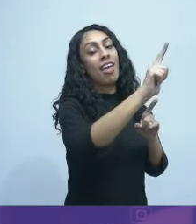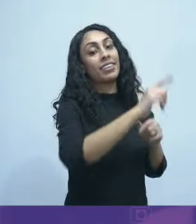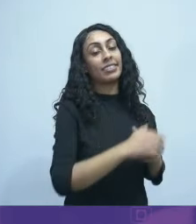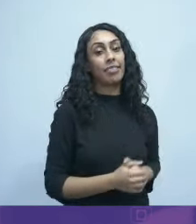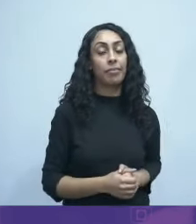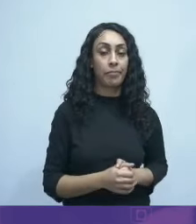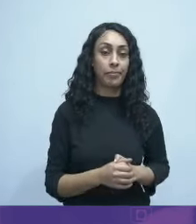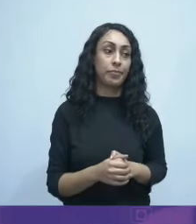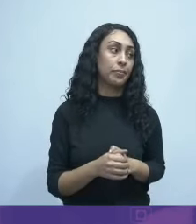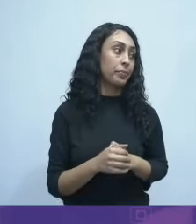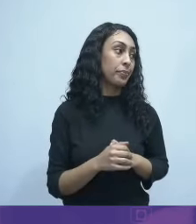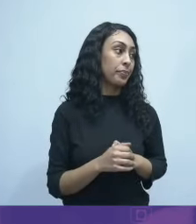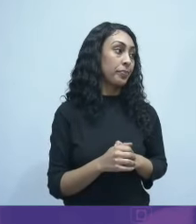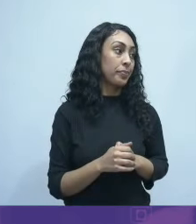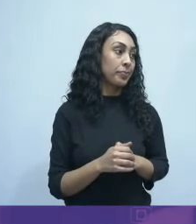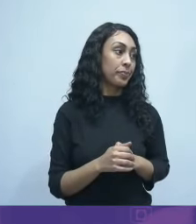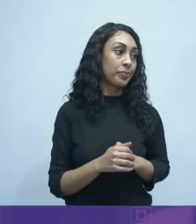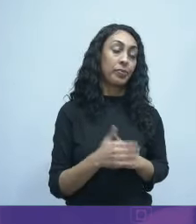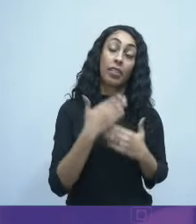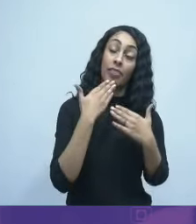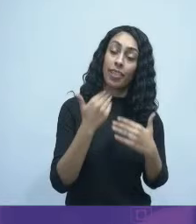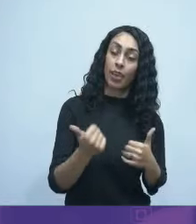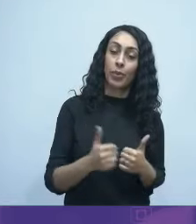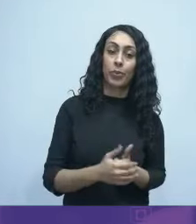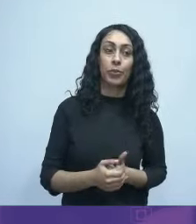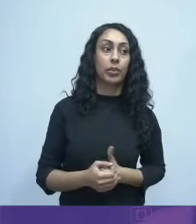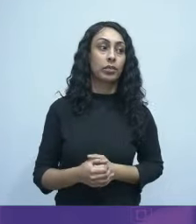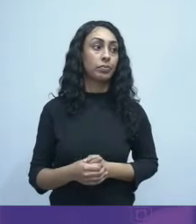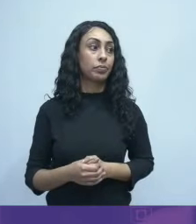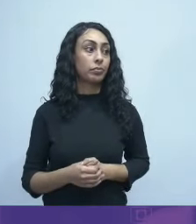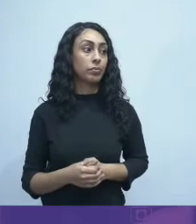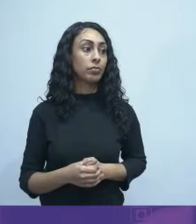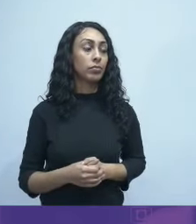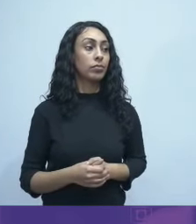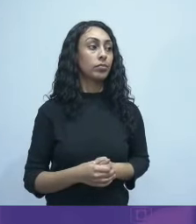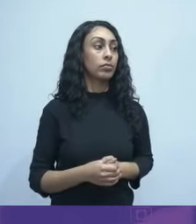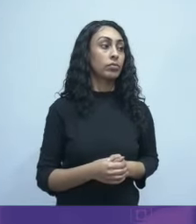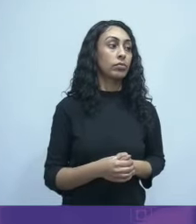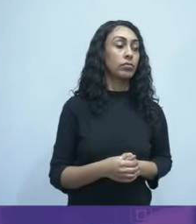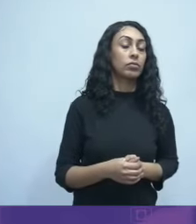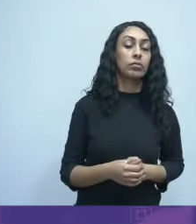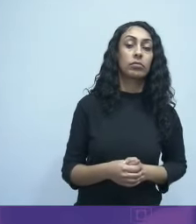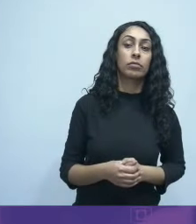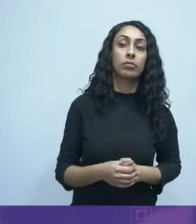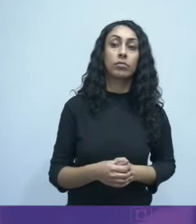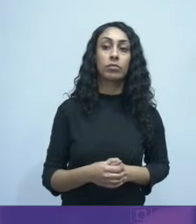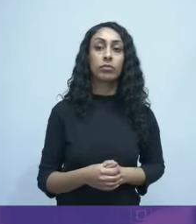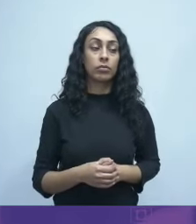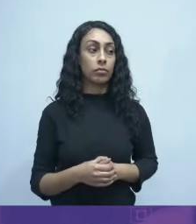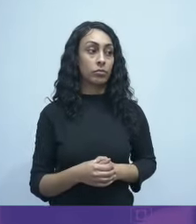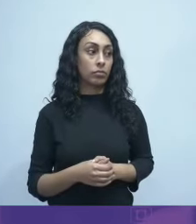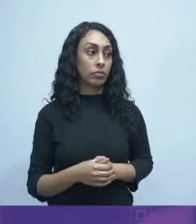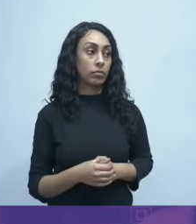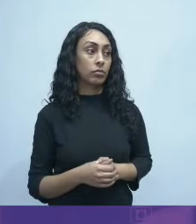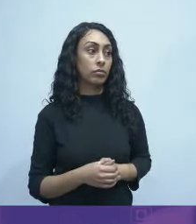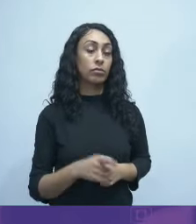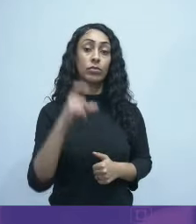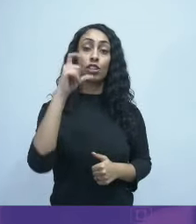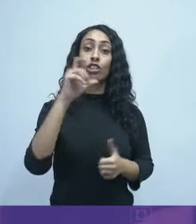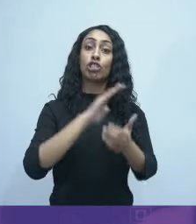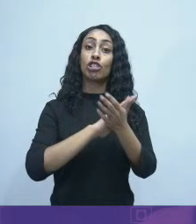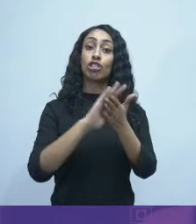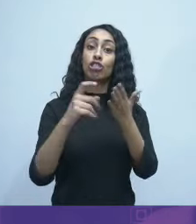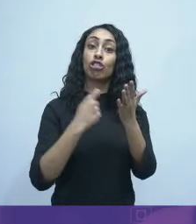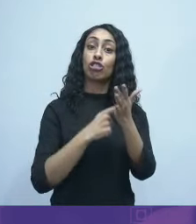addition to the protected characteristics. Thank you both, and I hope that answers that question. Now we move on to Chris Johnson